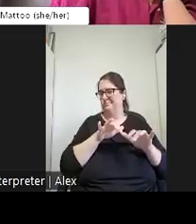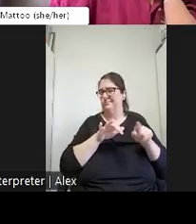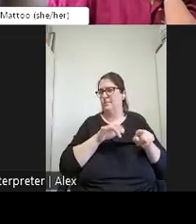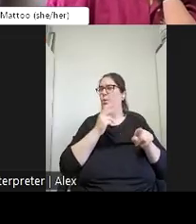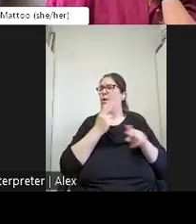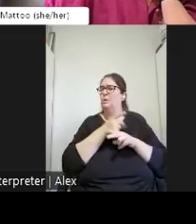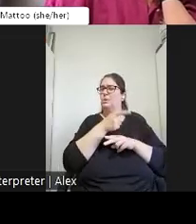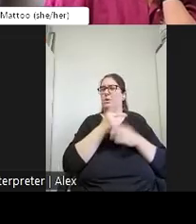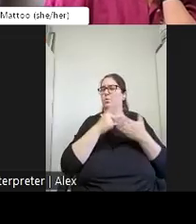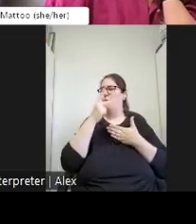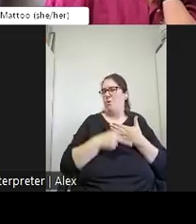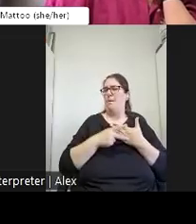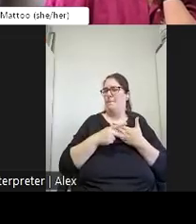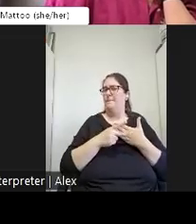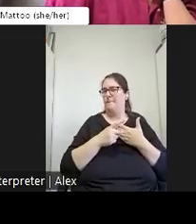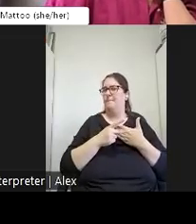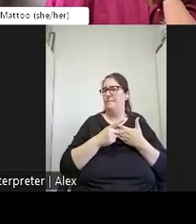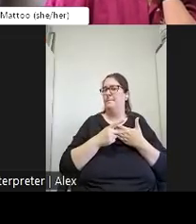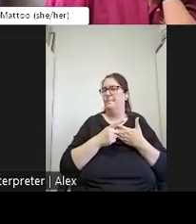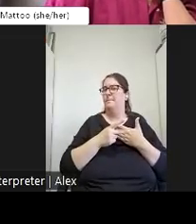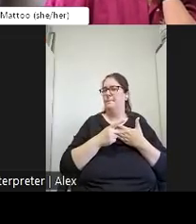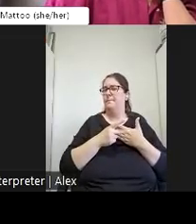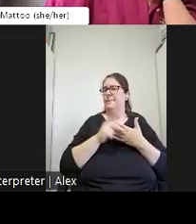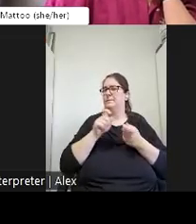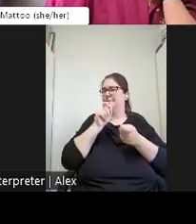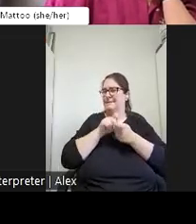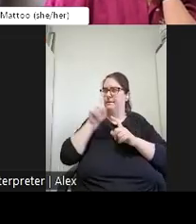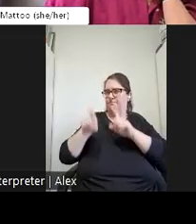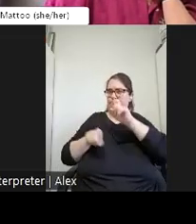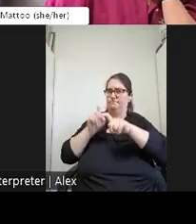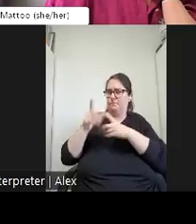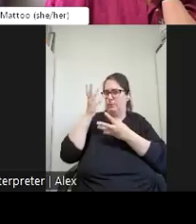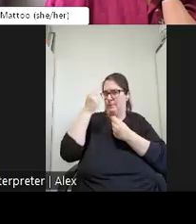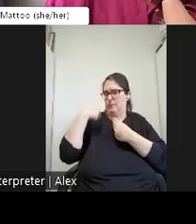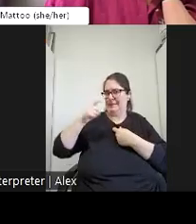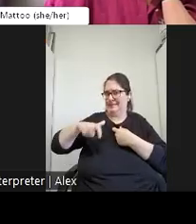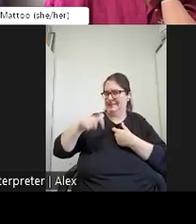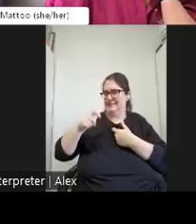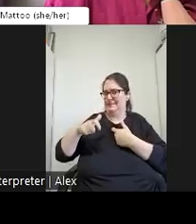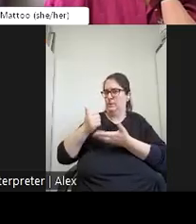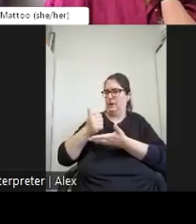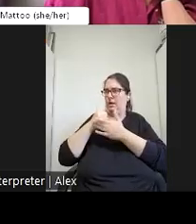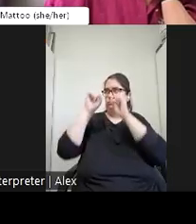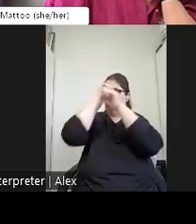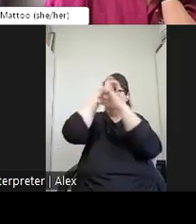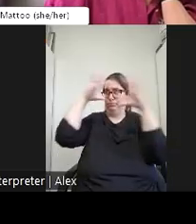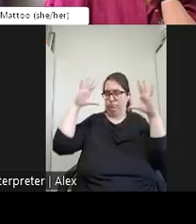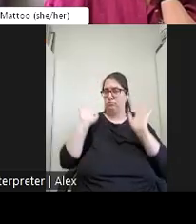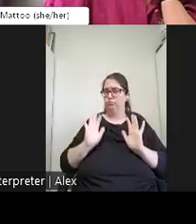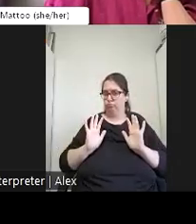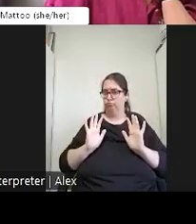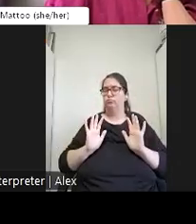use a program here. So I will be asking some questions from that program, which will help me understand the situation better. And